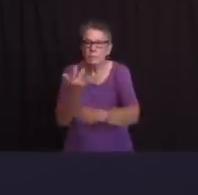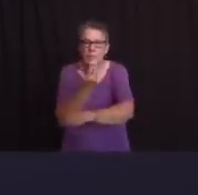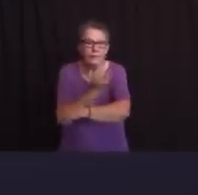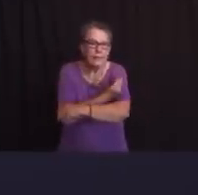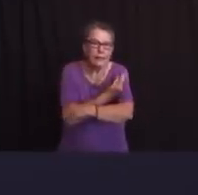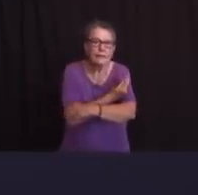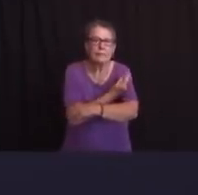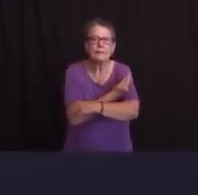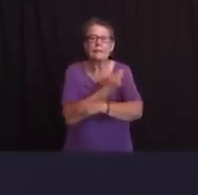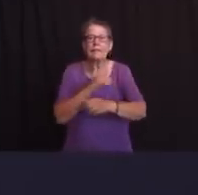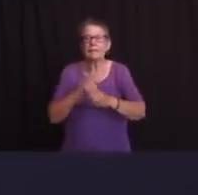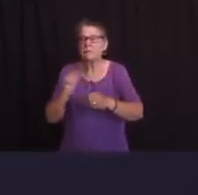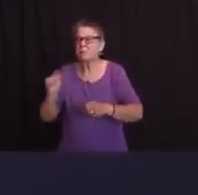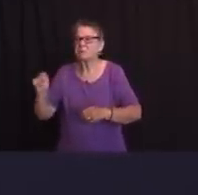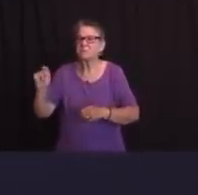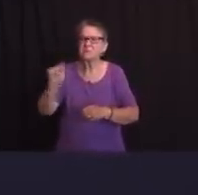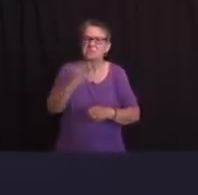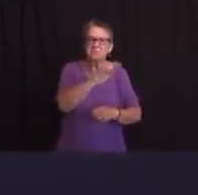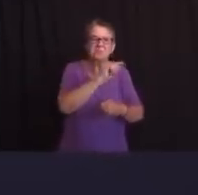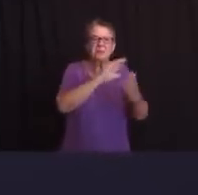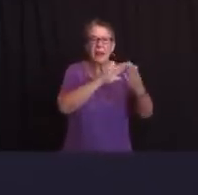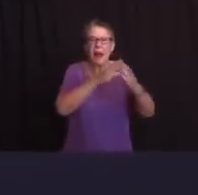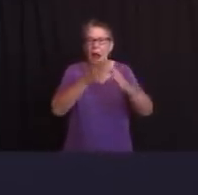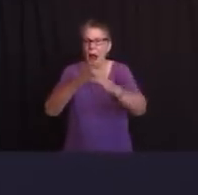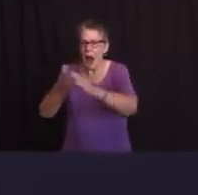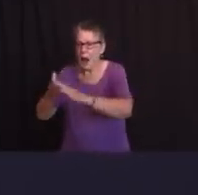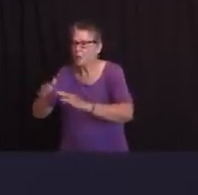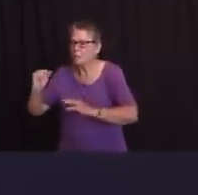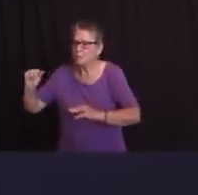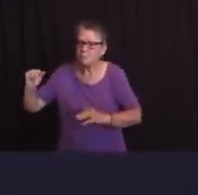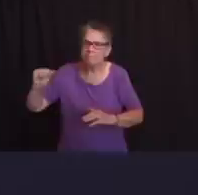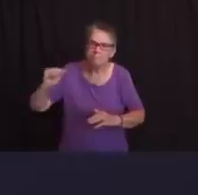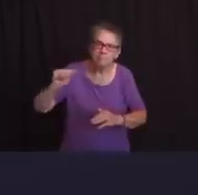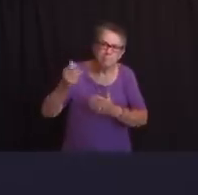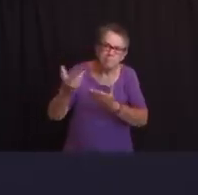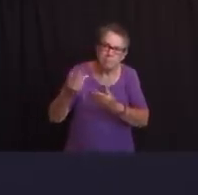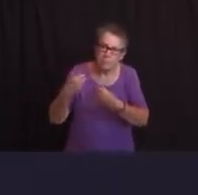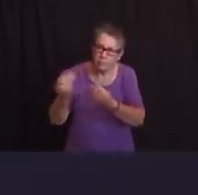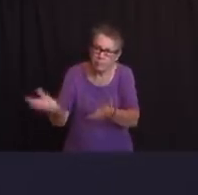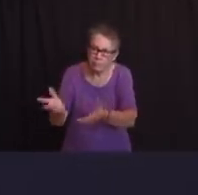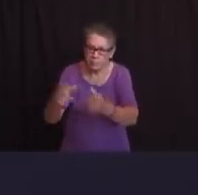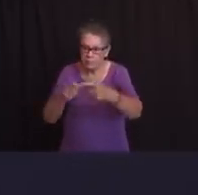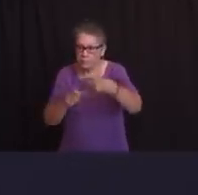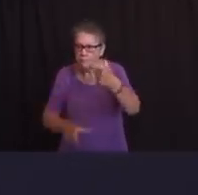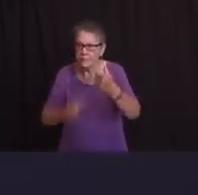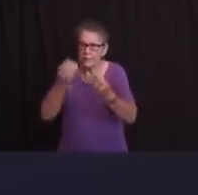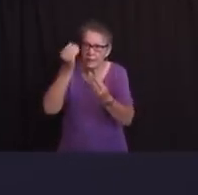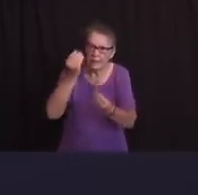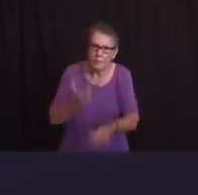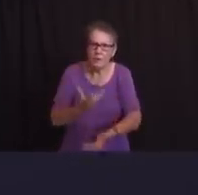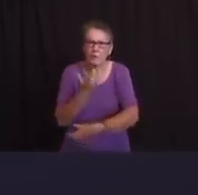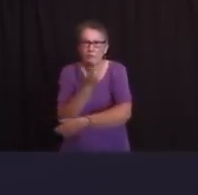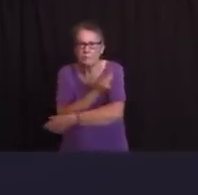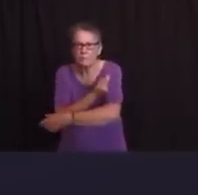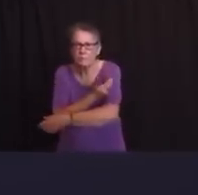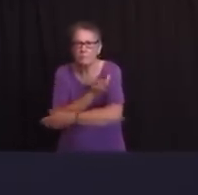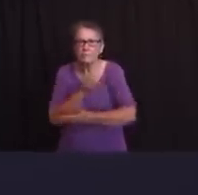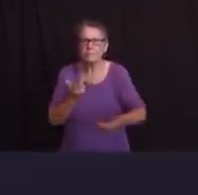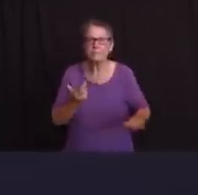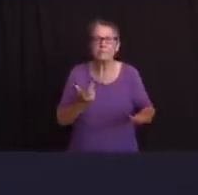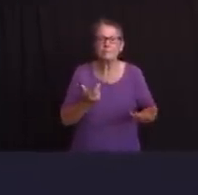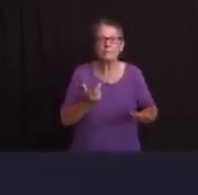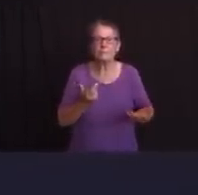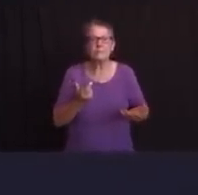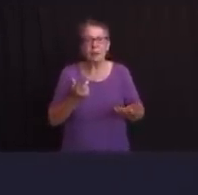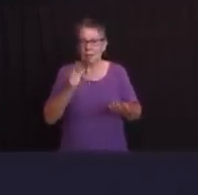communities. I have no insight on vaccines that have been thrown away. Judy, anything you want to add to that?